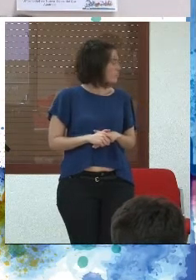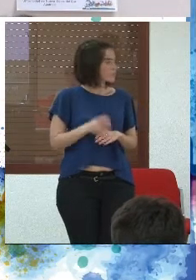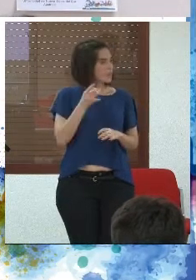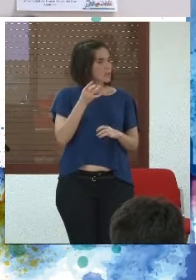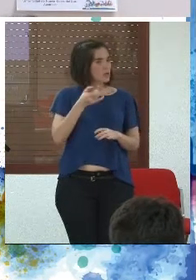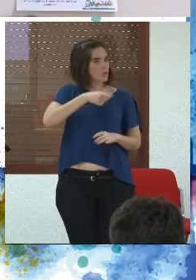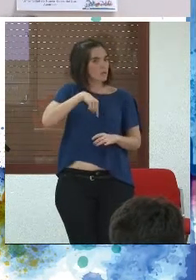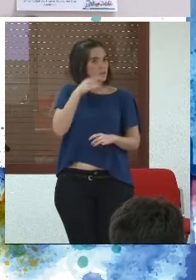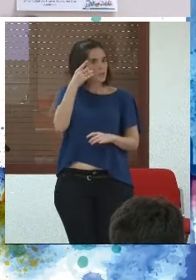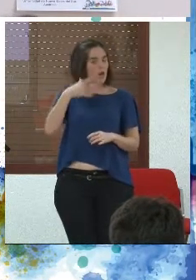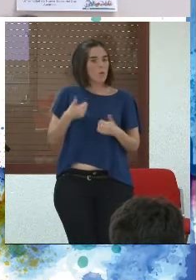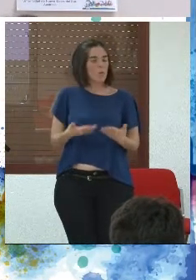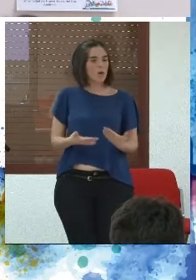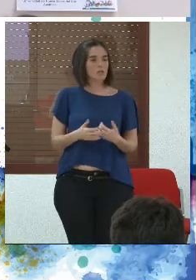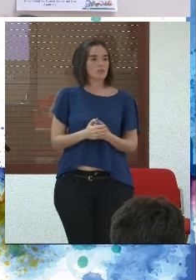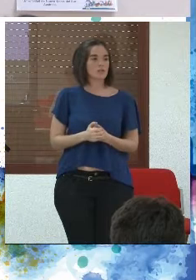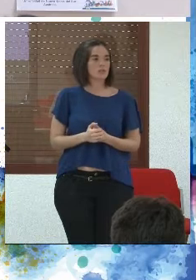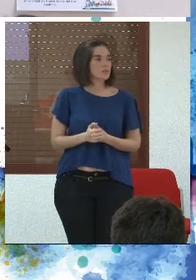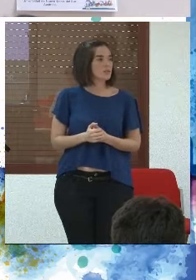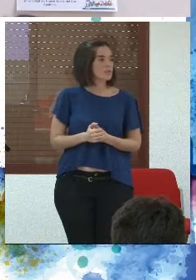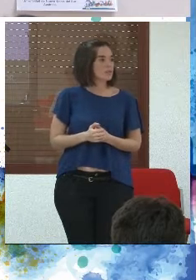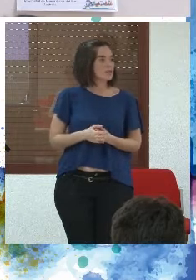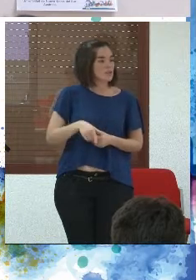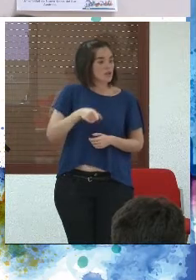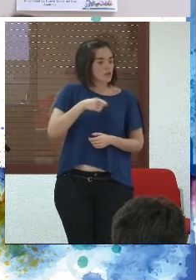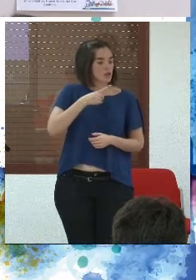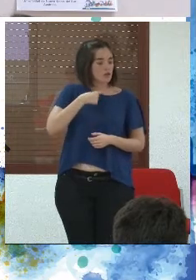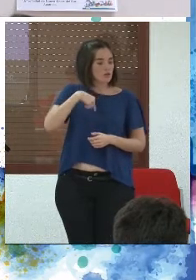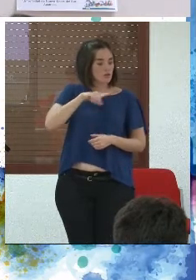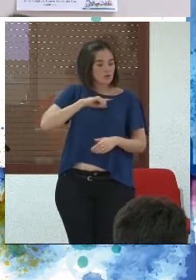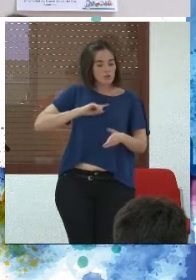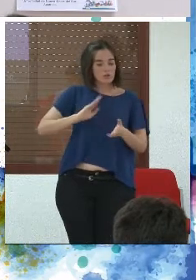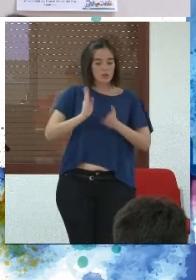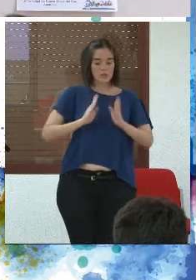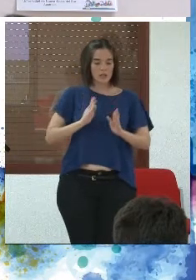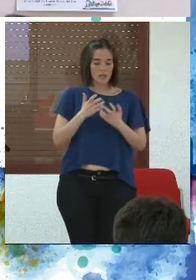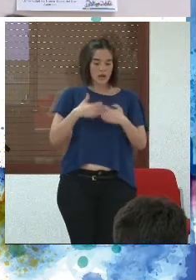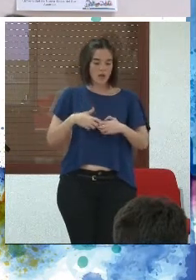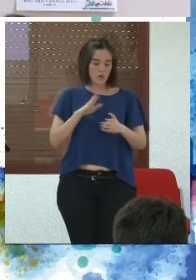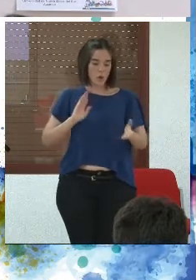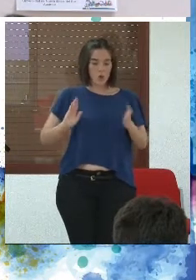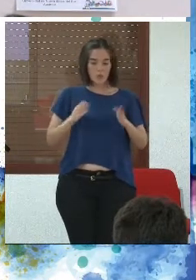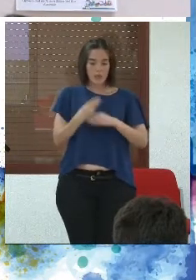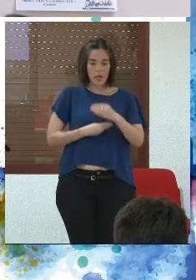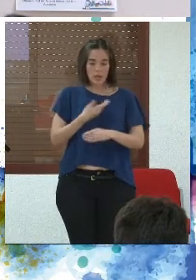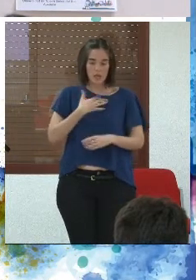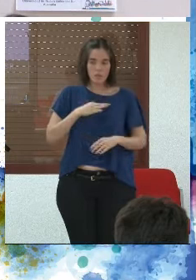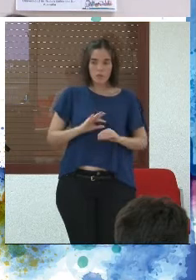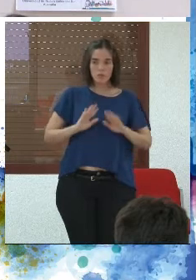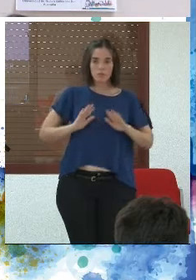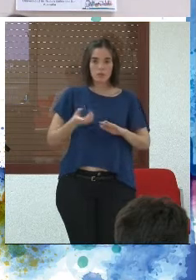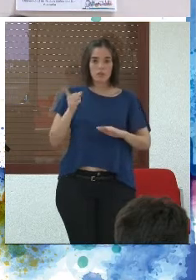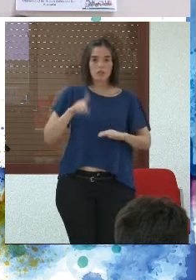La idea es The idea behind this research is to do robotic